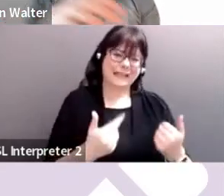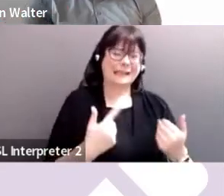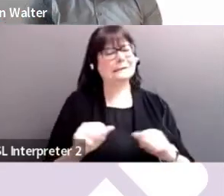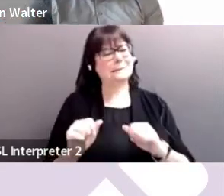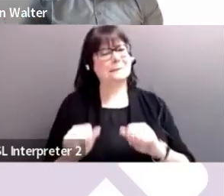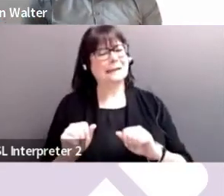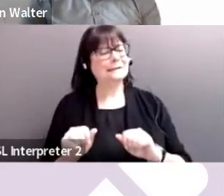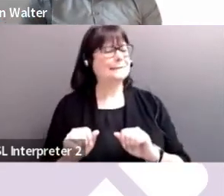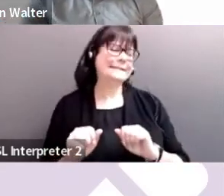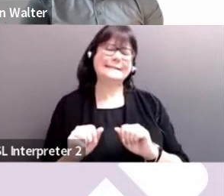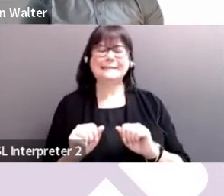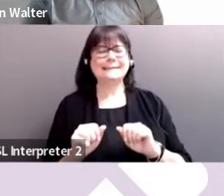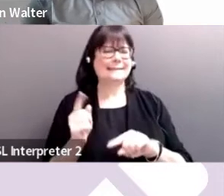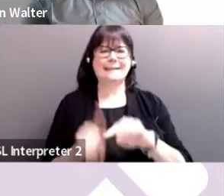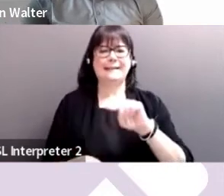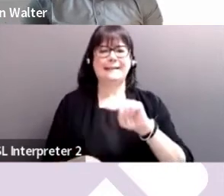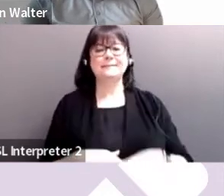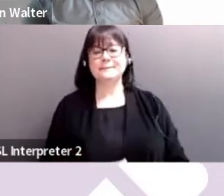challenges there.